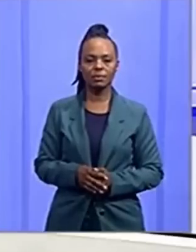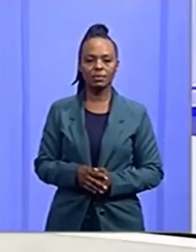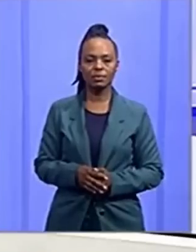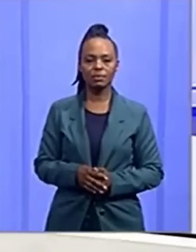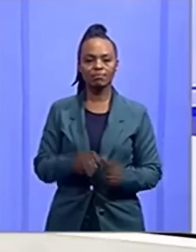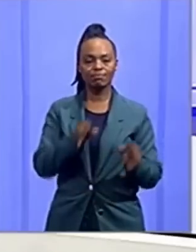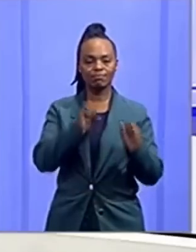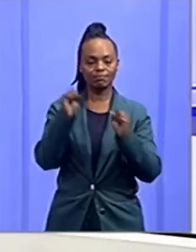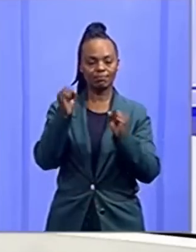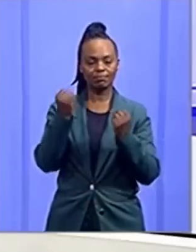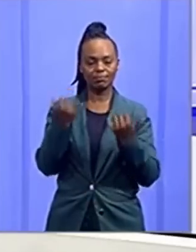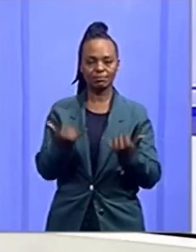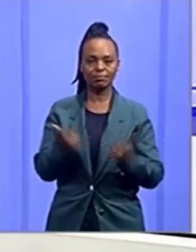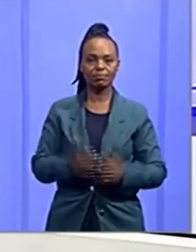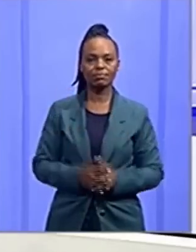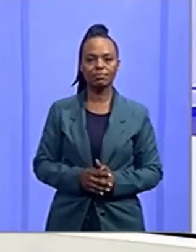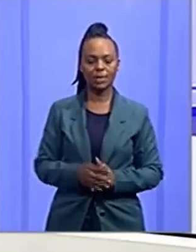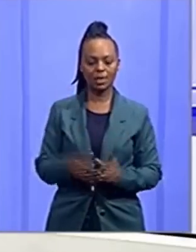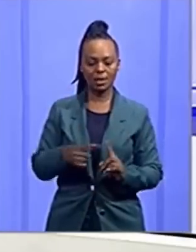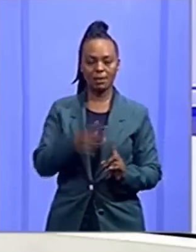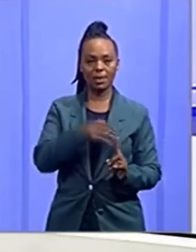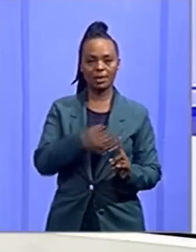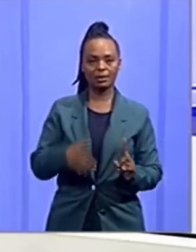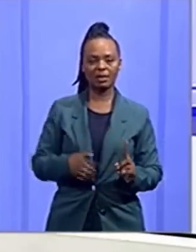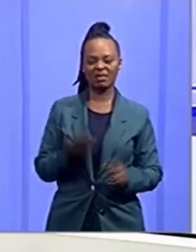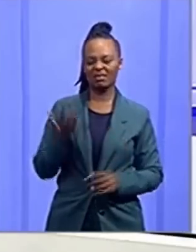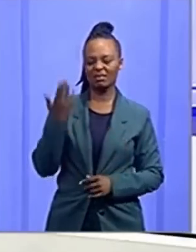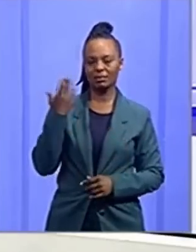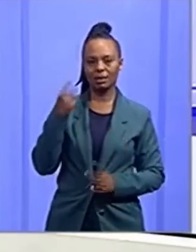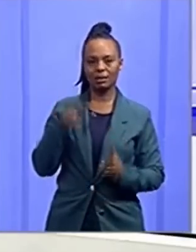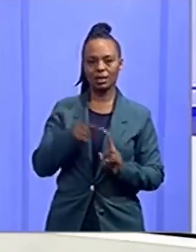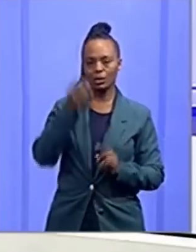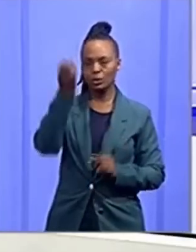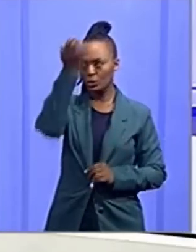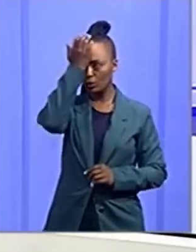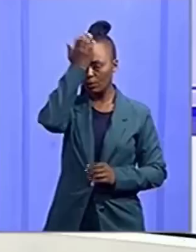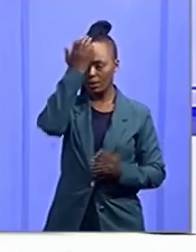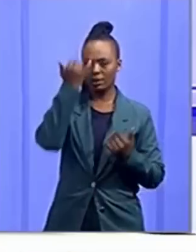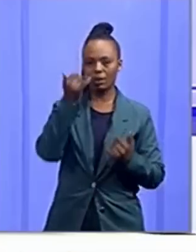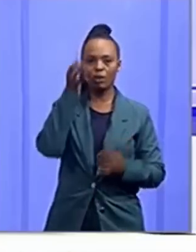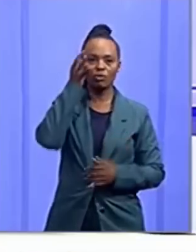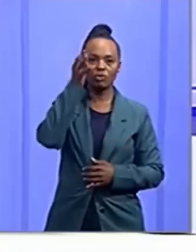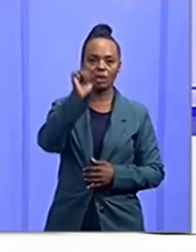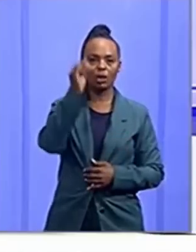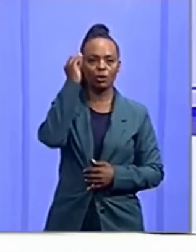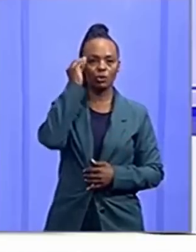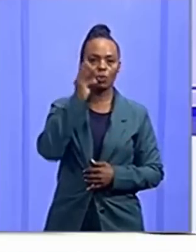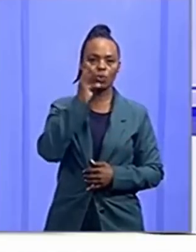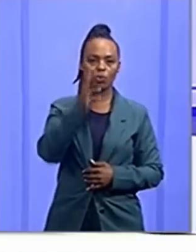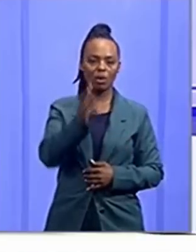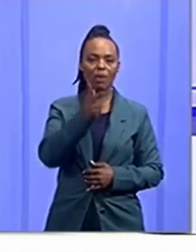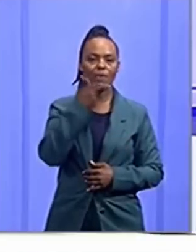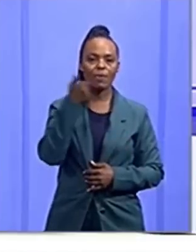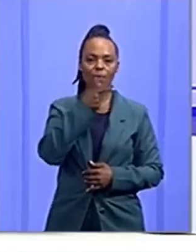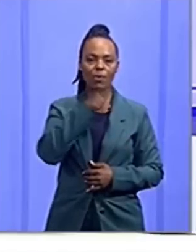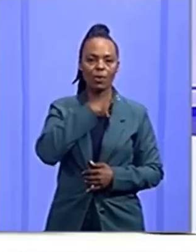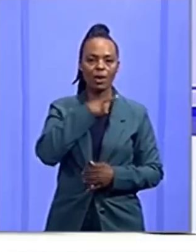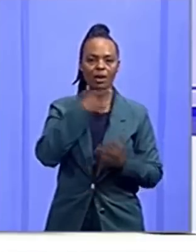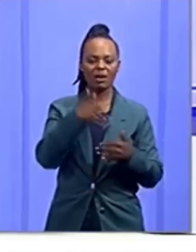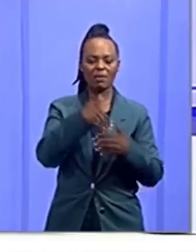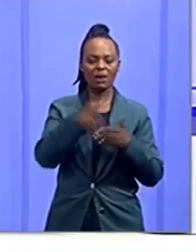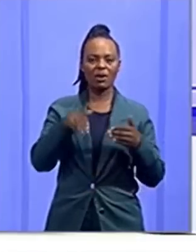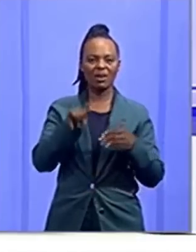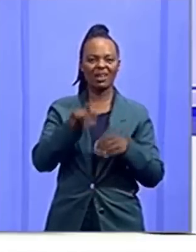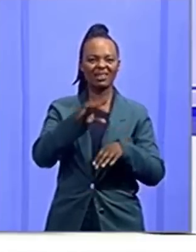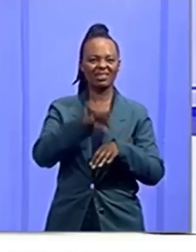Tla re diale. Moporesidente wa maloba Zuma o tlile go itse bokamoso jwa gagwe fa Tshwane ka ga parole ya